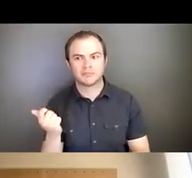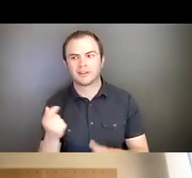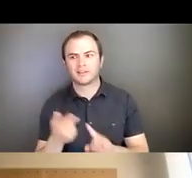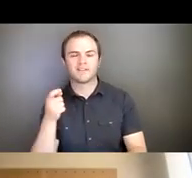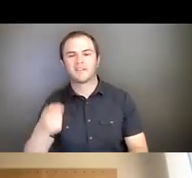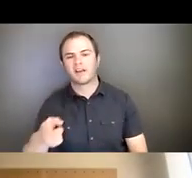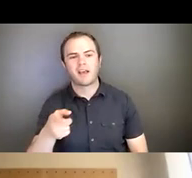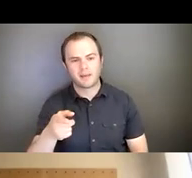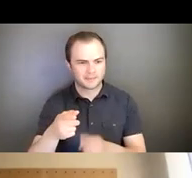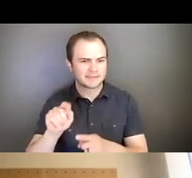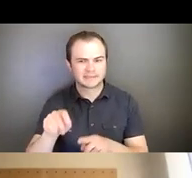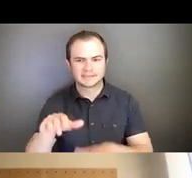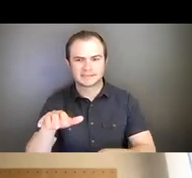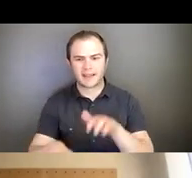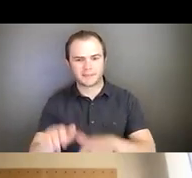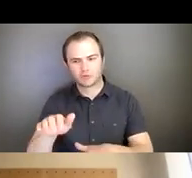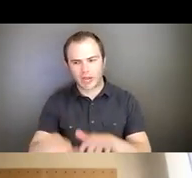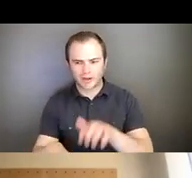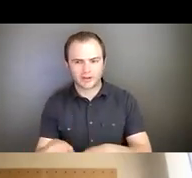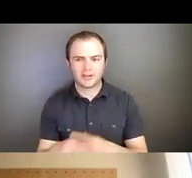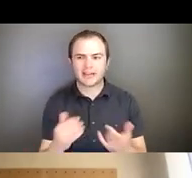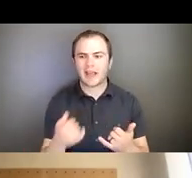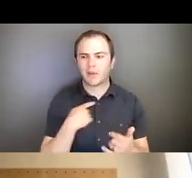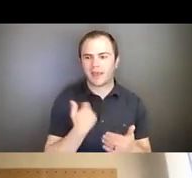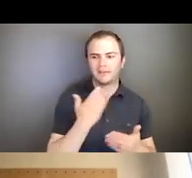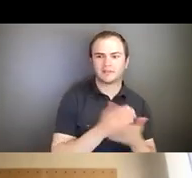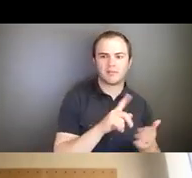Avenir and, you know, that don't have formatted quotes,